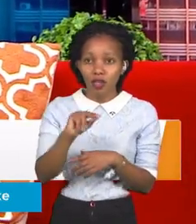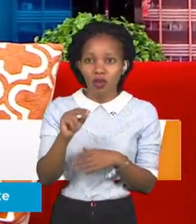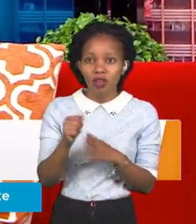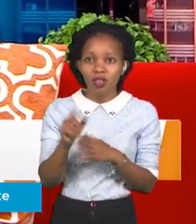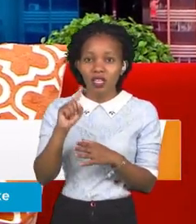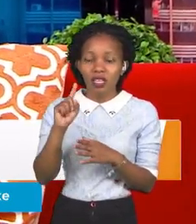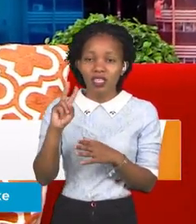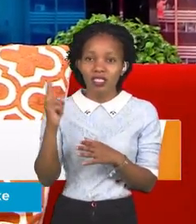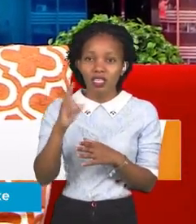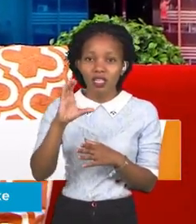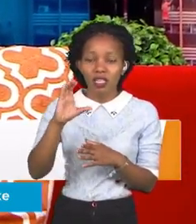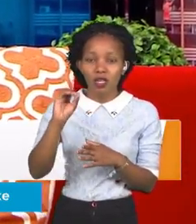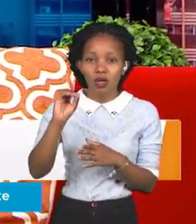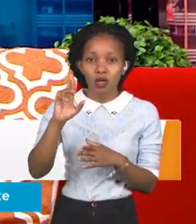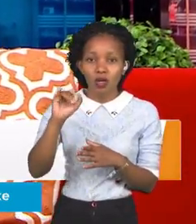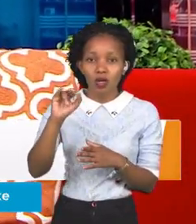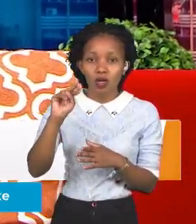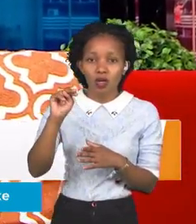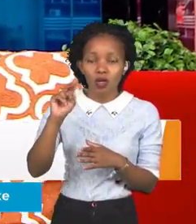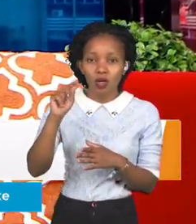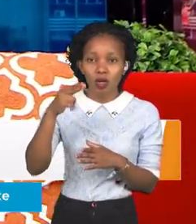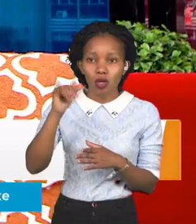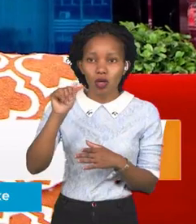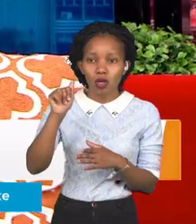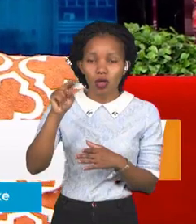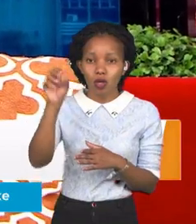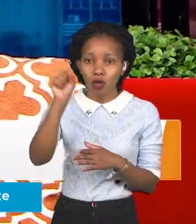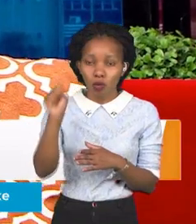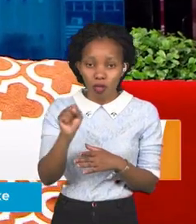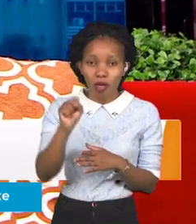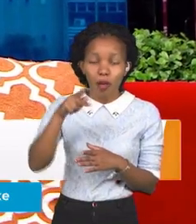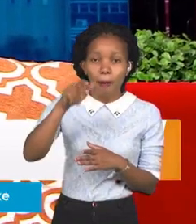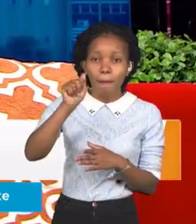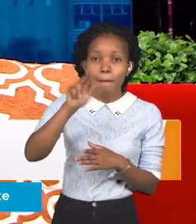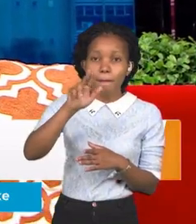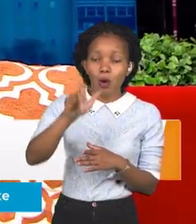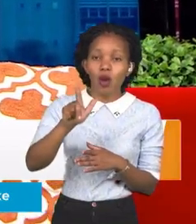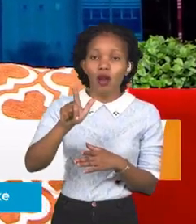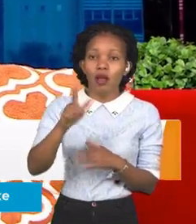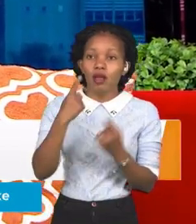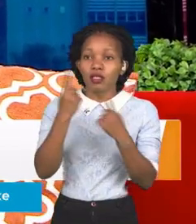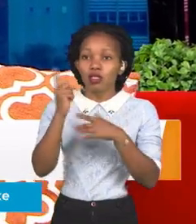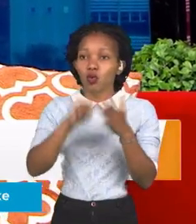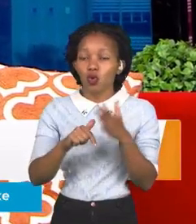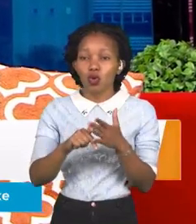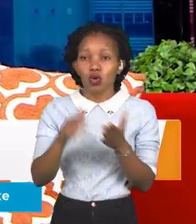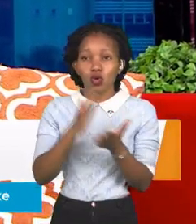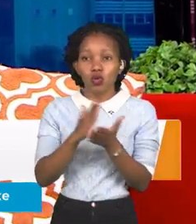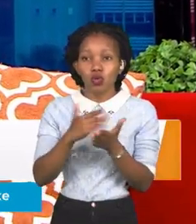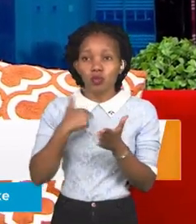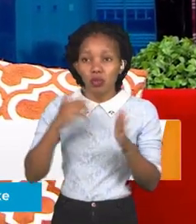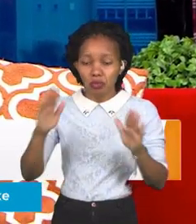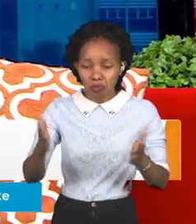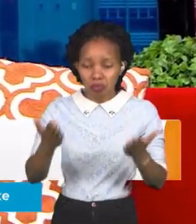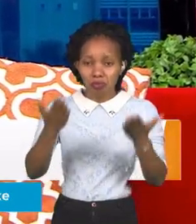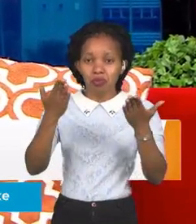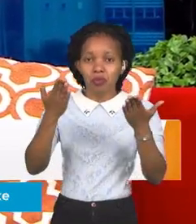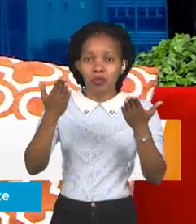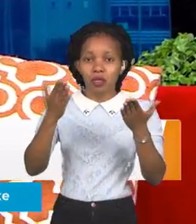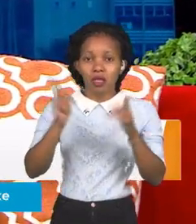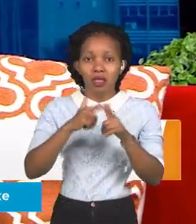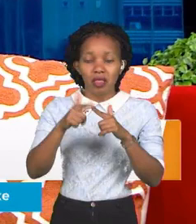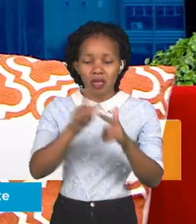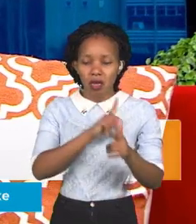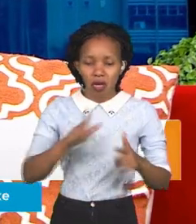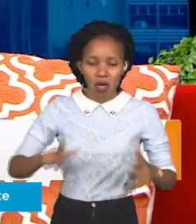2nd Corinthians, the Apostle Paul, the great Apostle Paul that we know, says, though I be lifted beyond measure, the